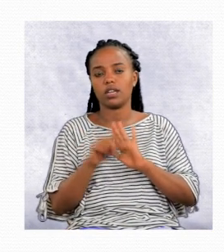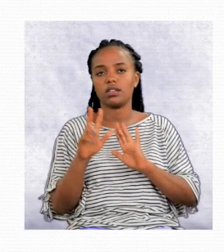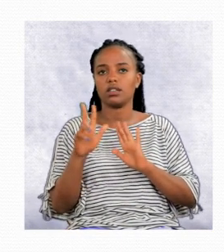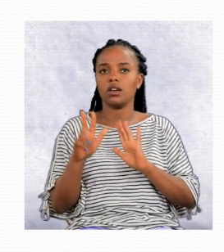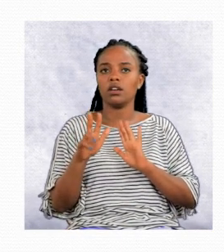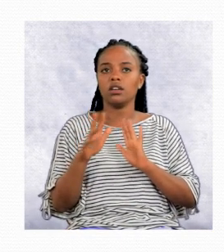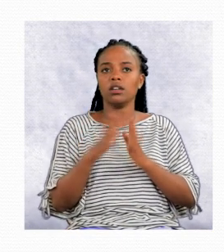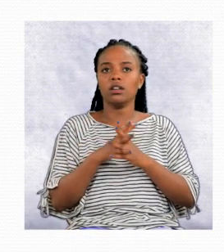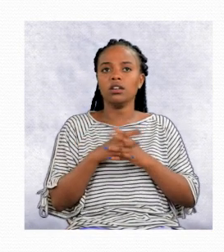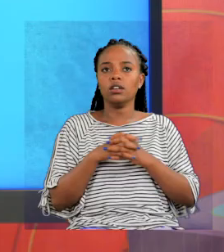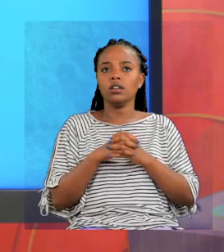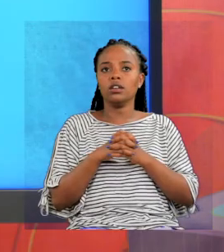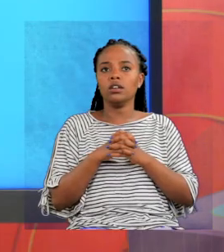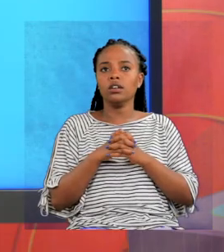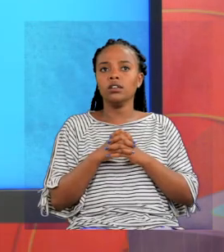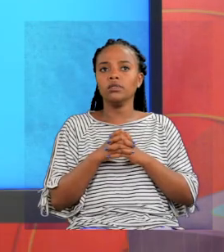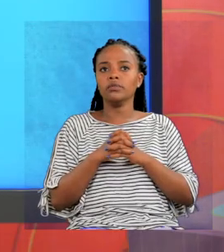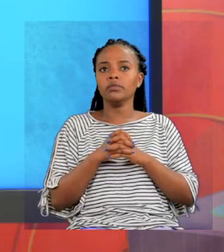minus 3.